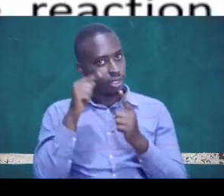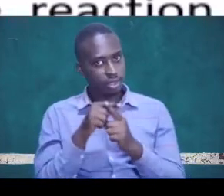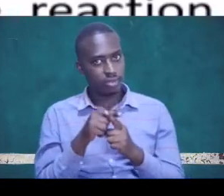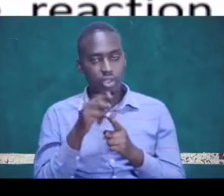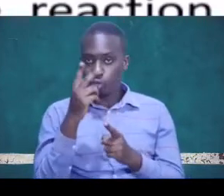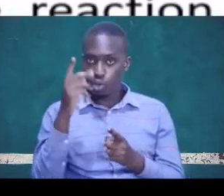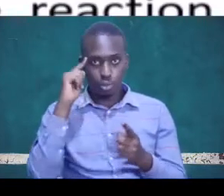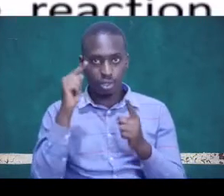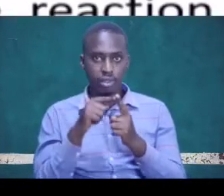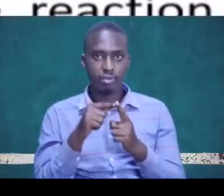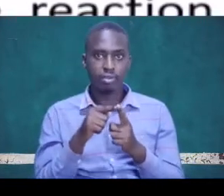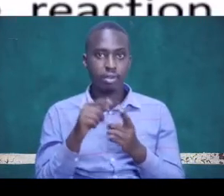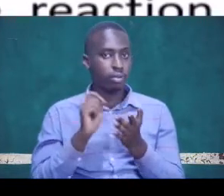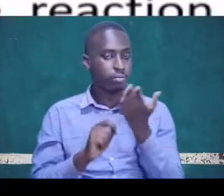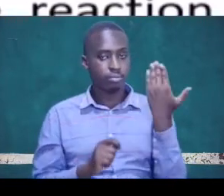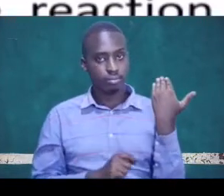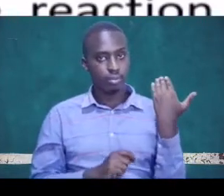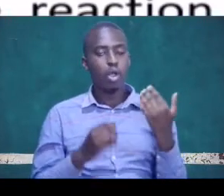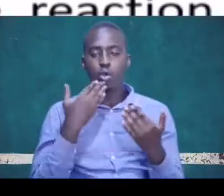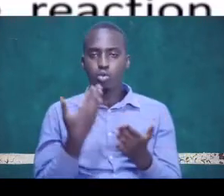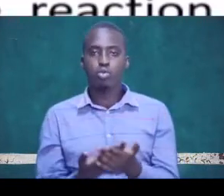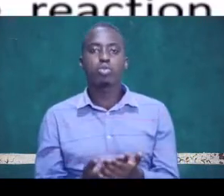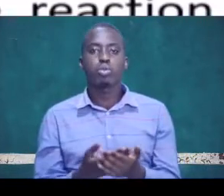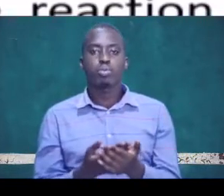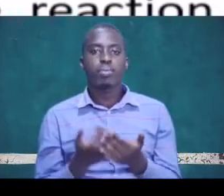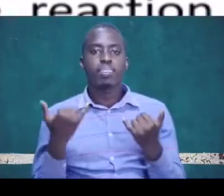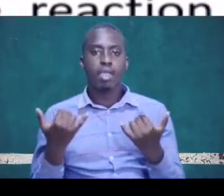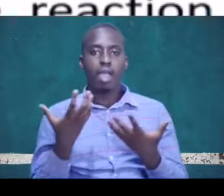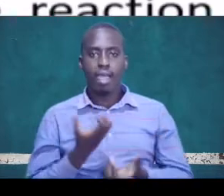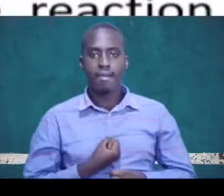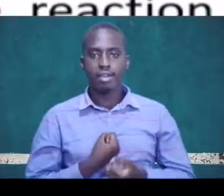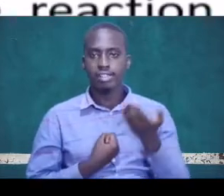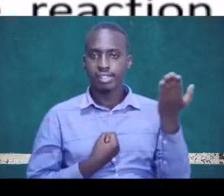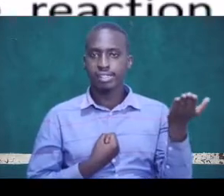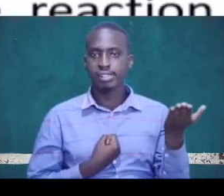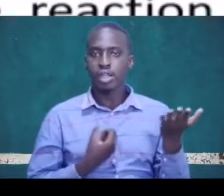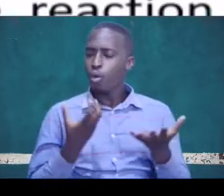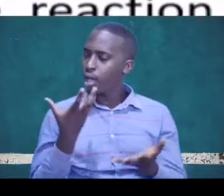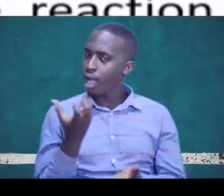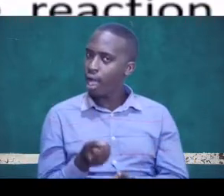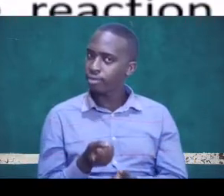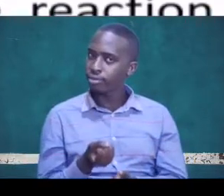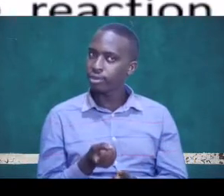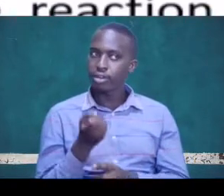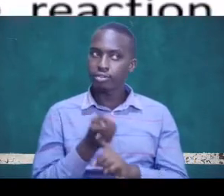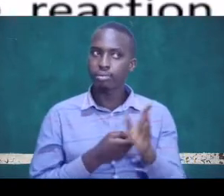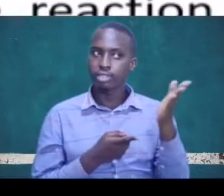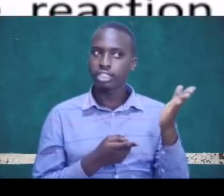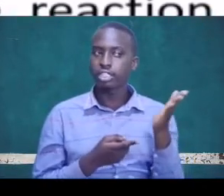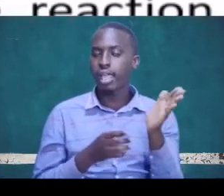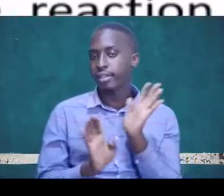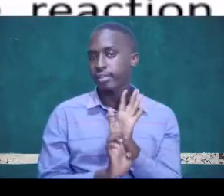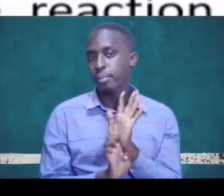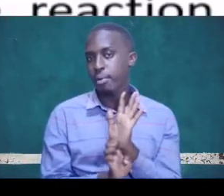2 objectives being done, right? So good. Now let's have this, we have from this